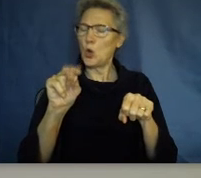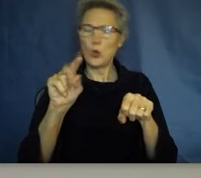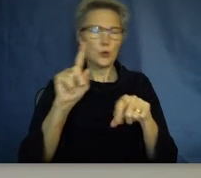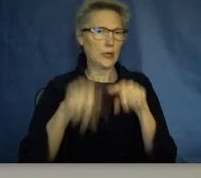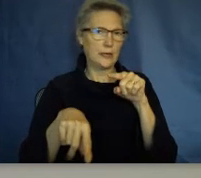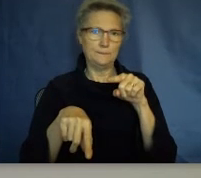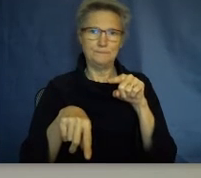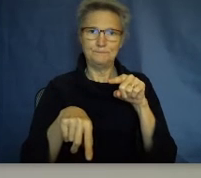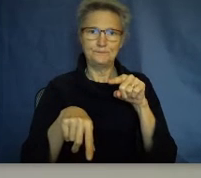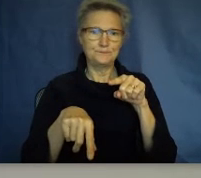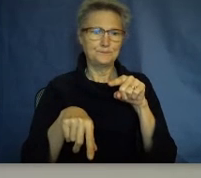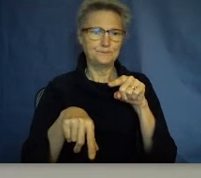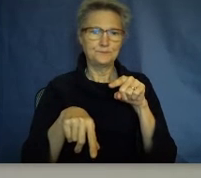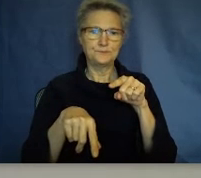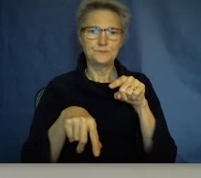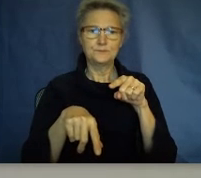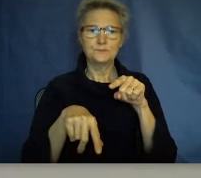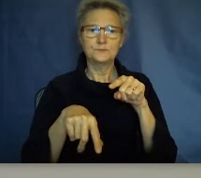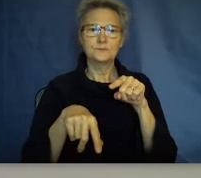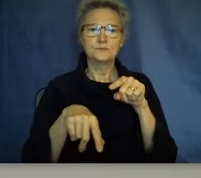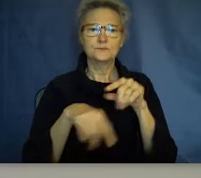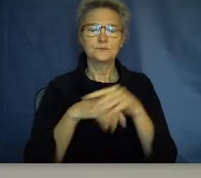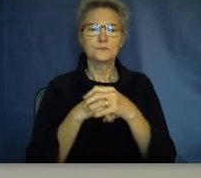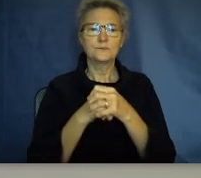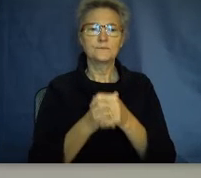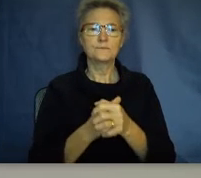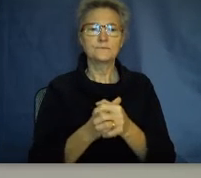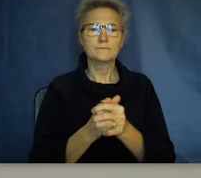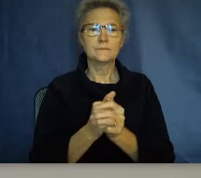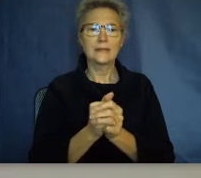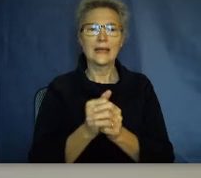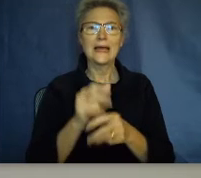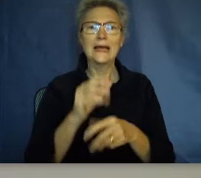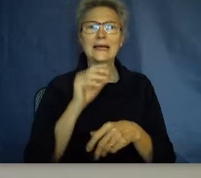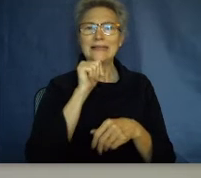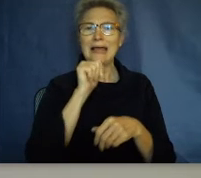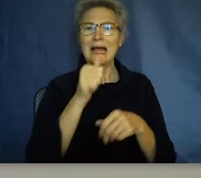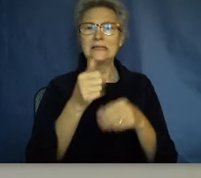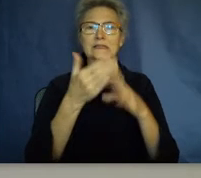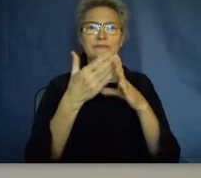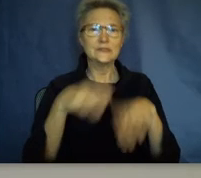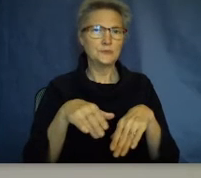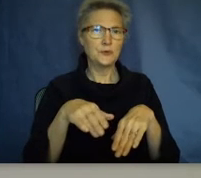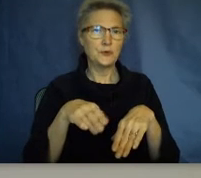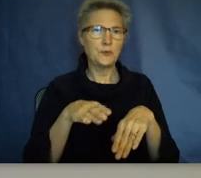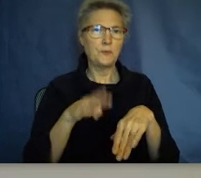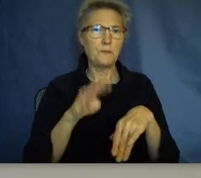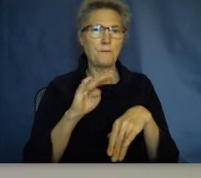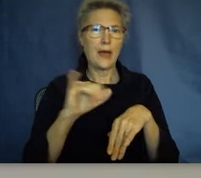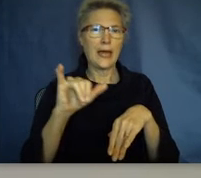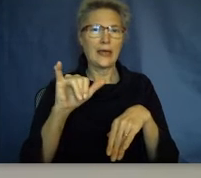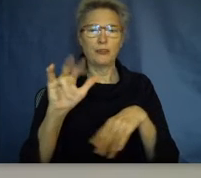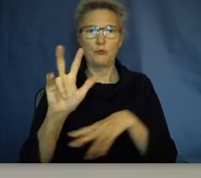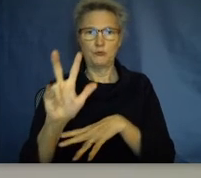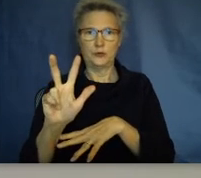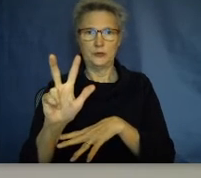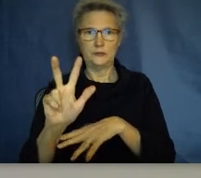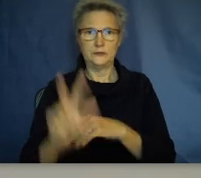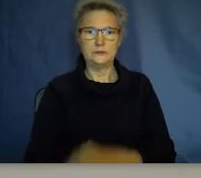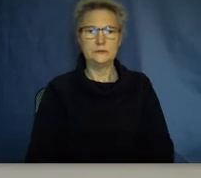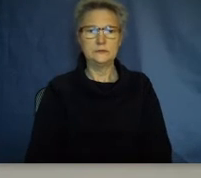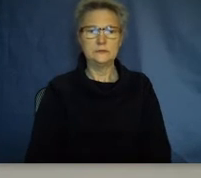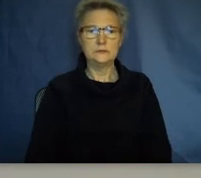not. So no, not divisible by